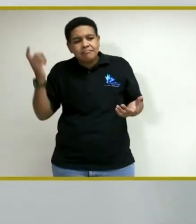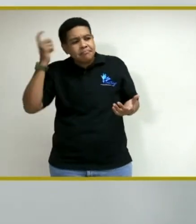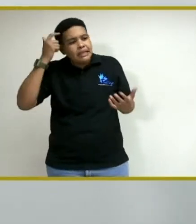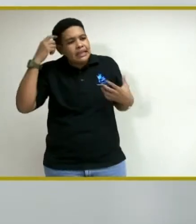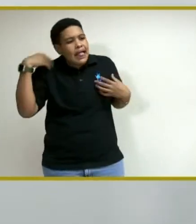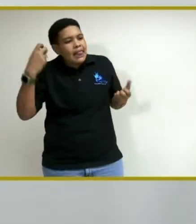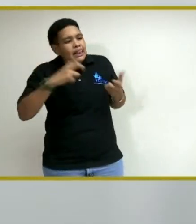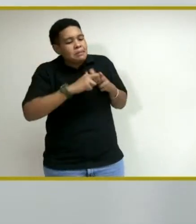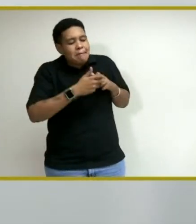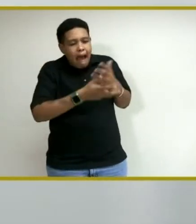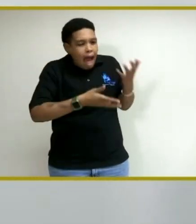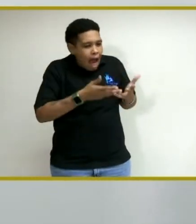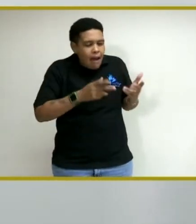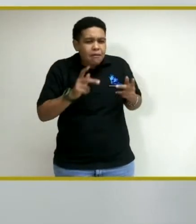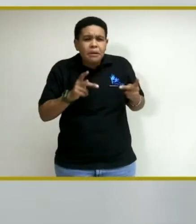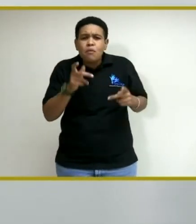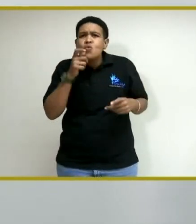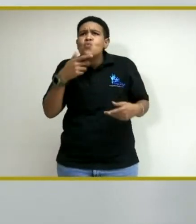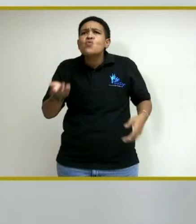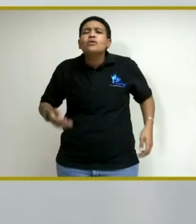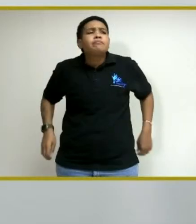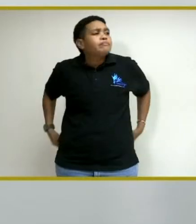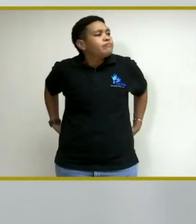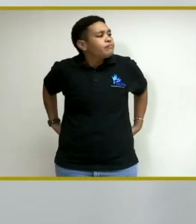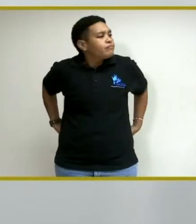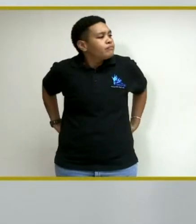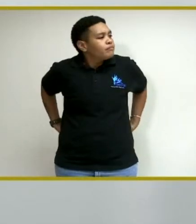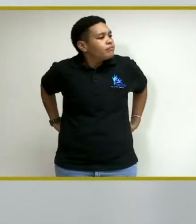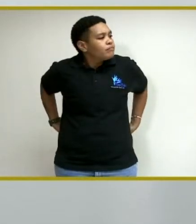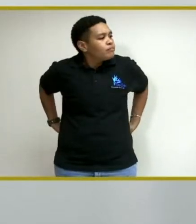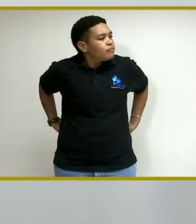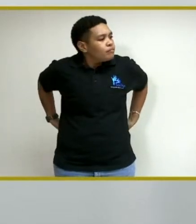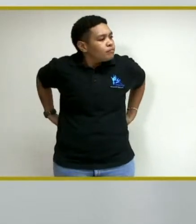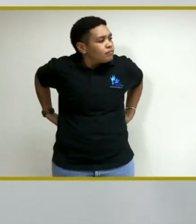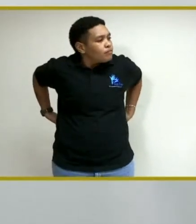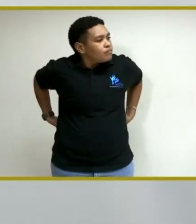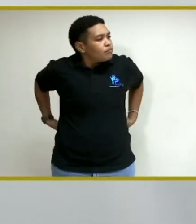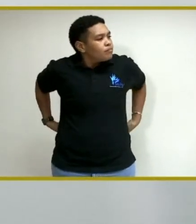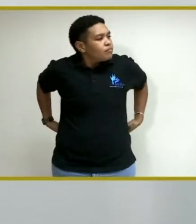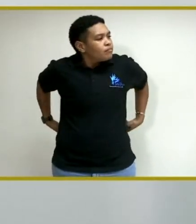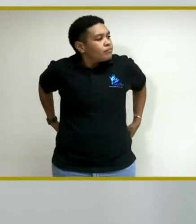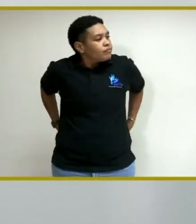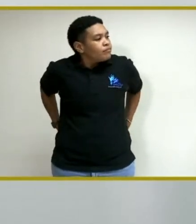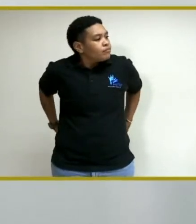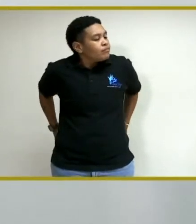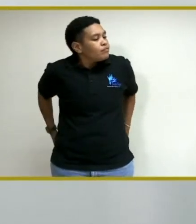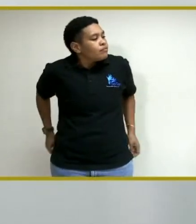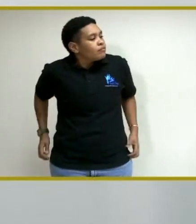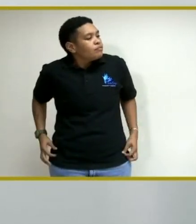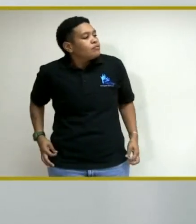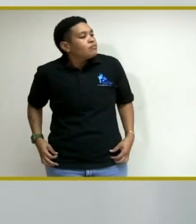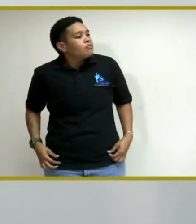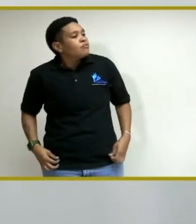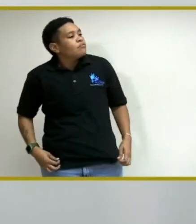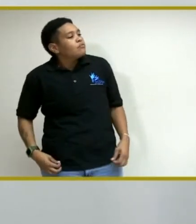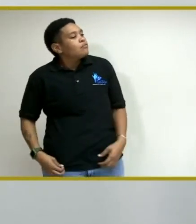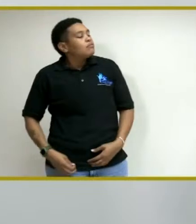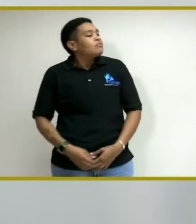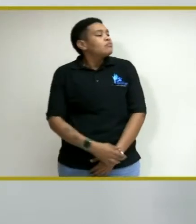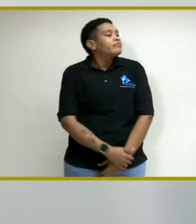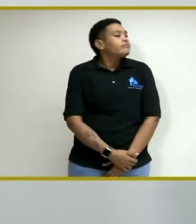health. So persons who have been restricted to stay home have been impacted by